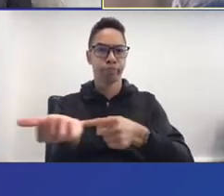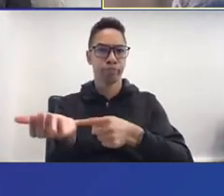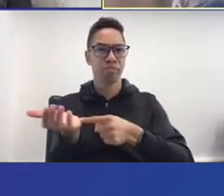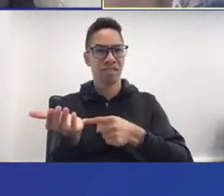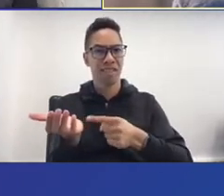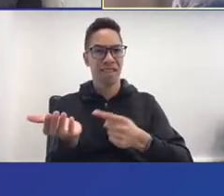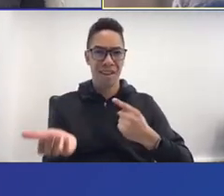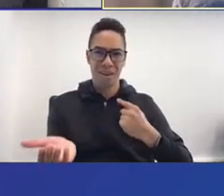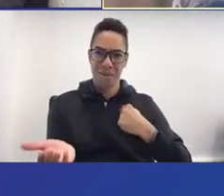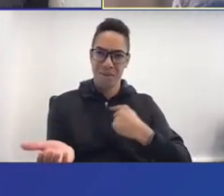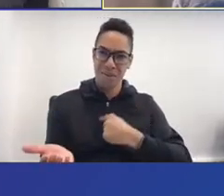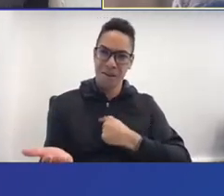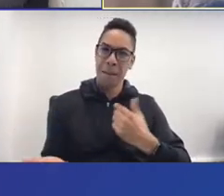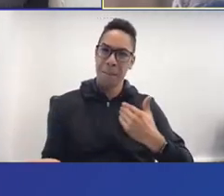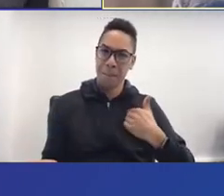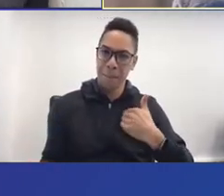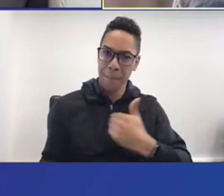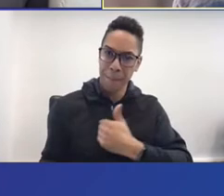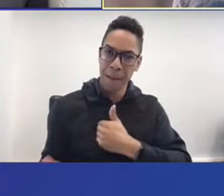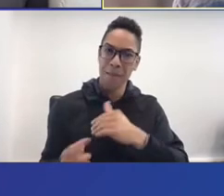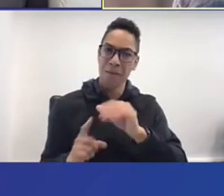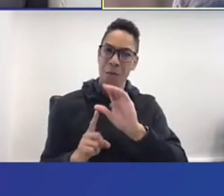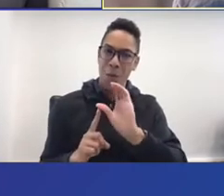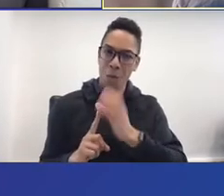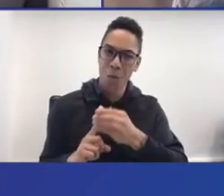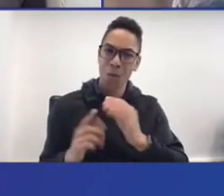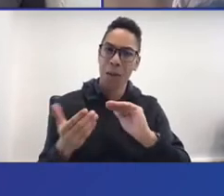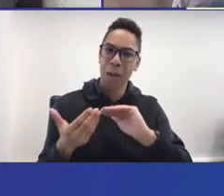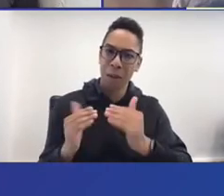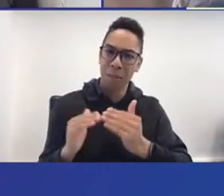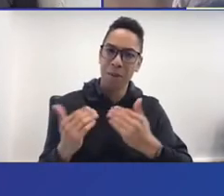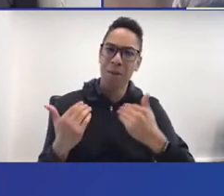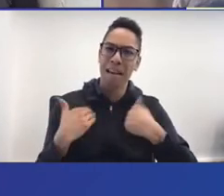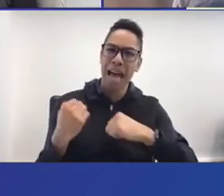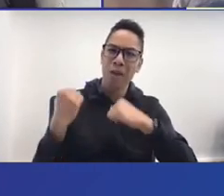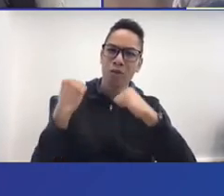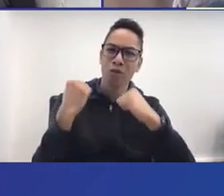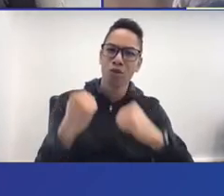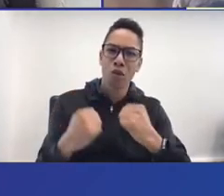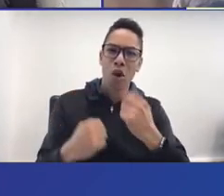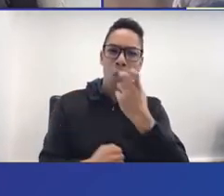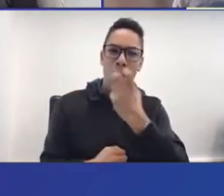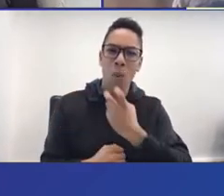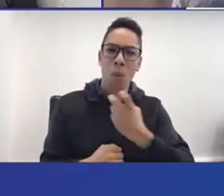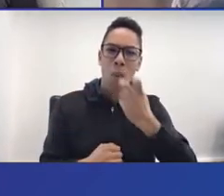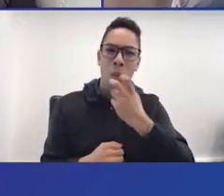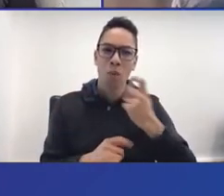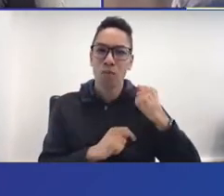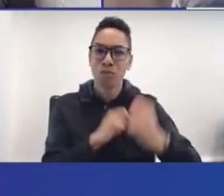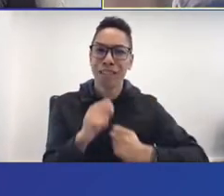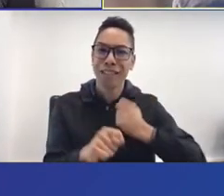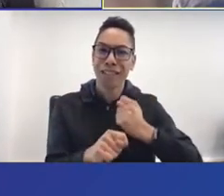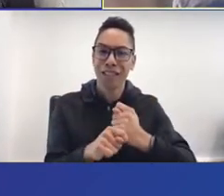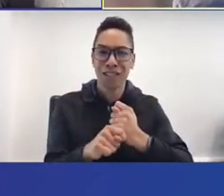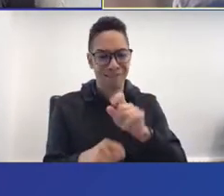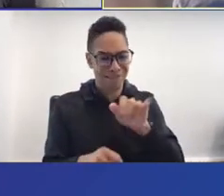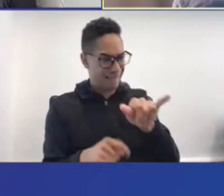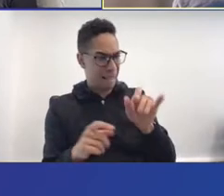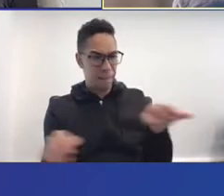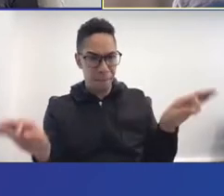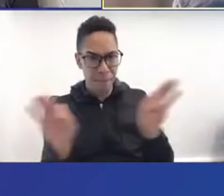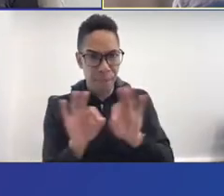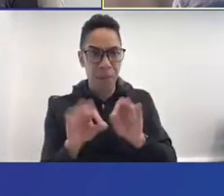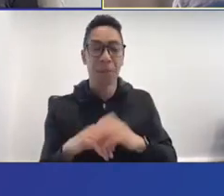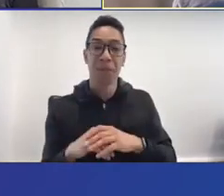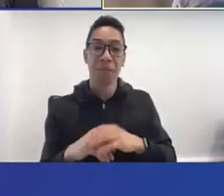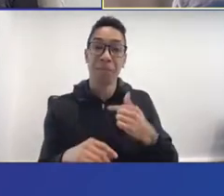and communities that have oral traditions. Mm-hmm. I mean, mm-hmm. Our stories are important to us. The stories that I had